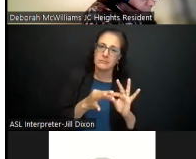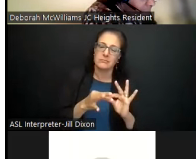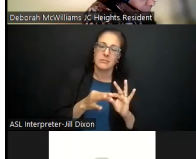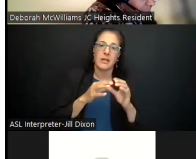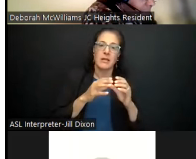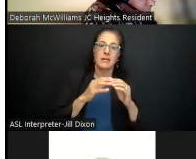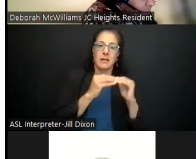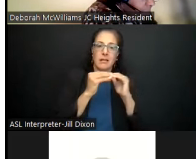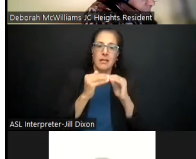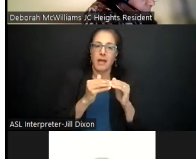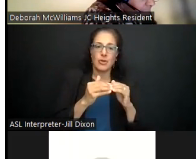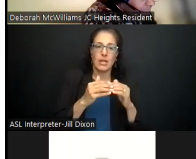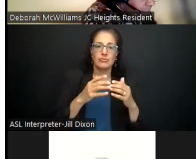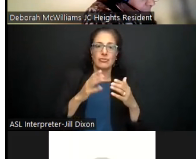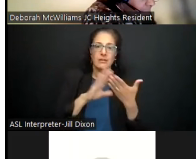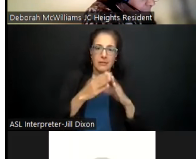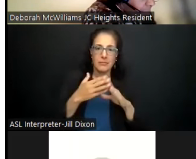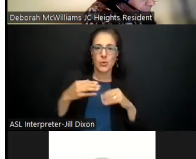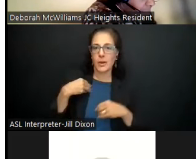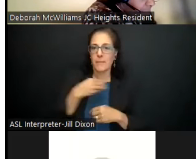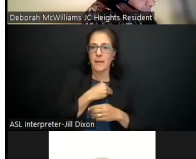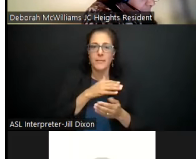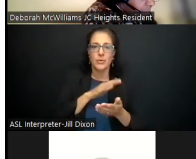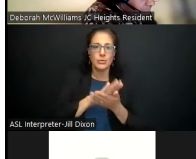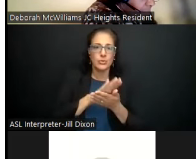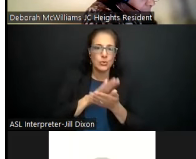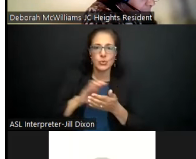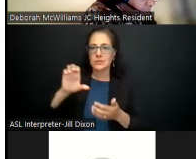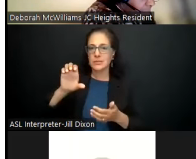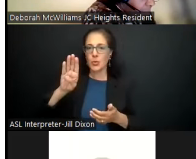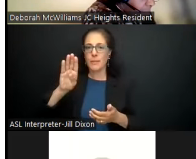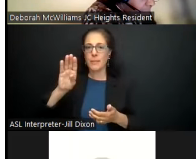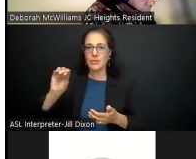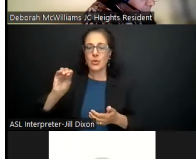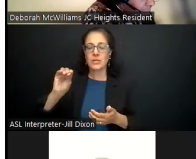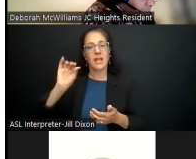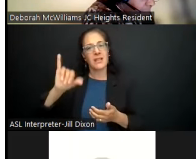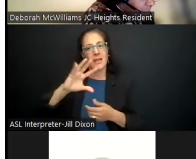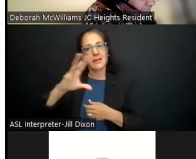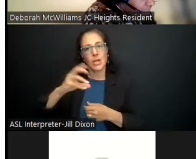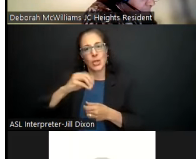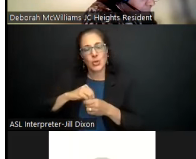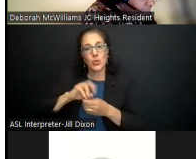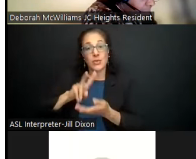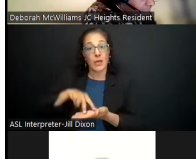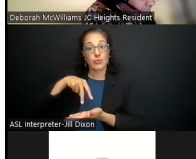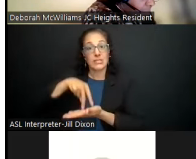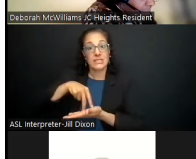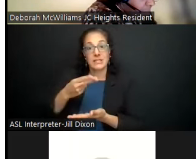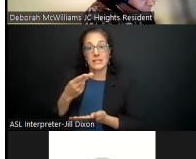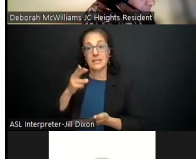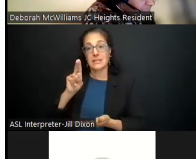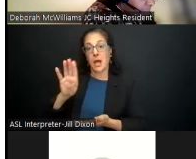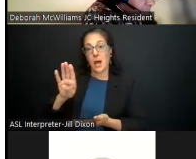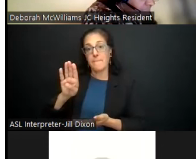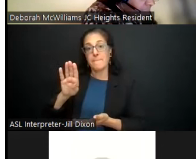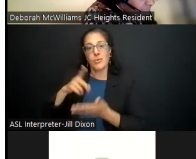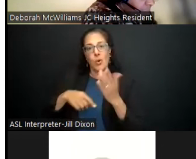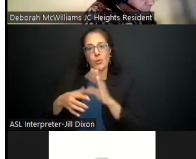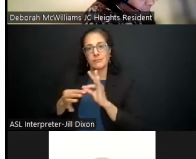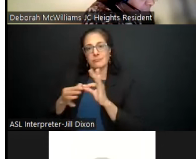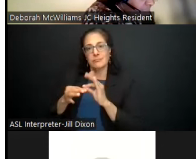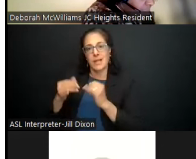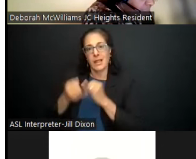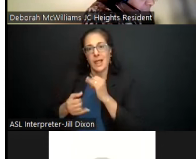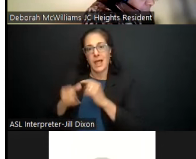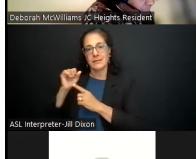and community-based organizations. That can include, sort of the resilience hub idea that we were talking about in the last scenario, but having, sort